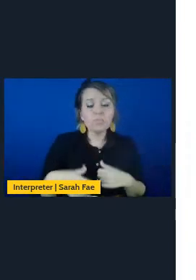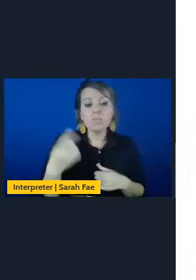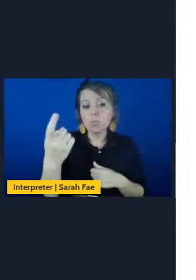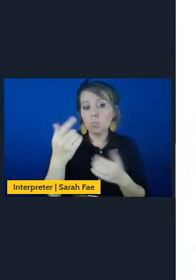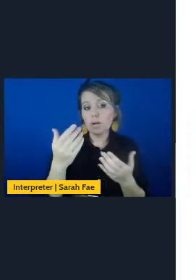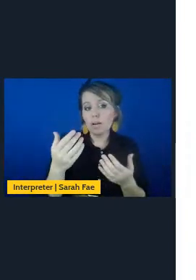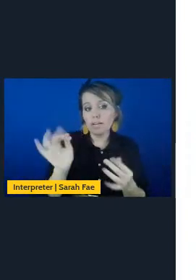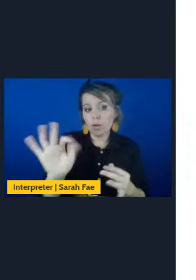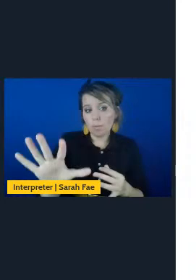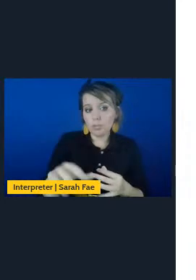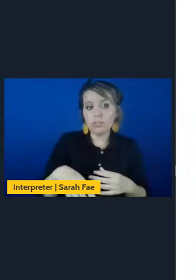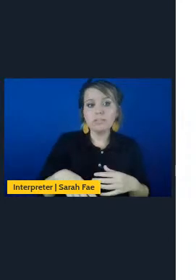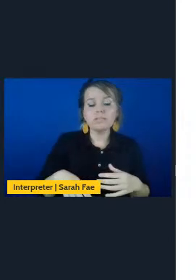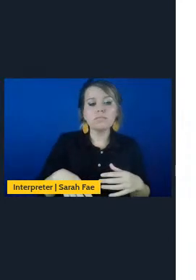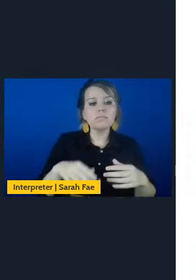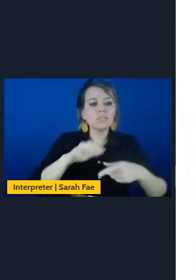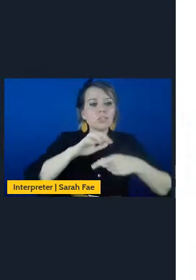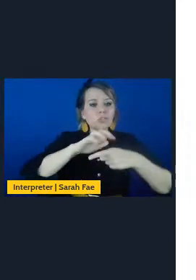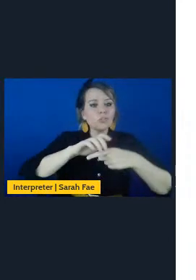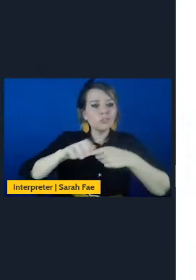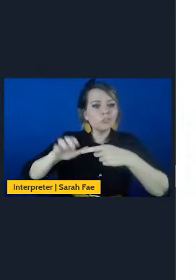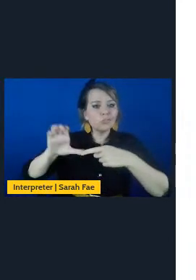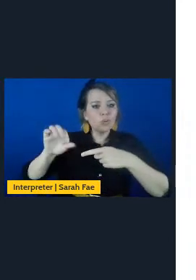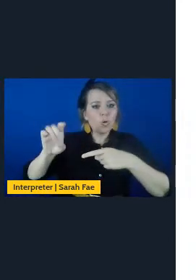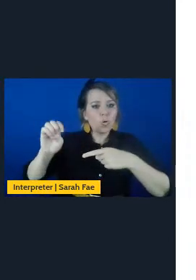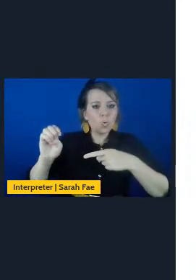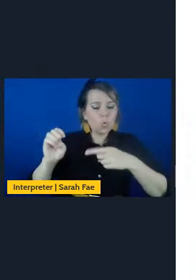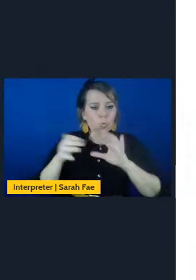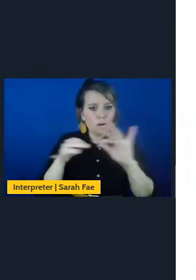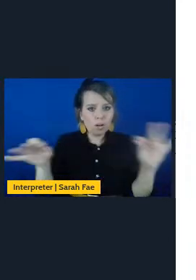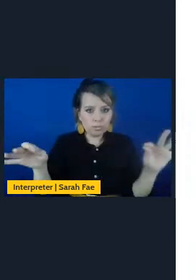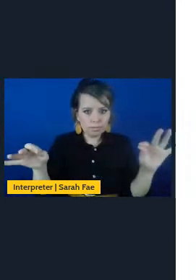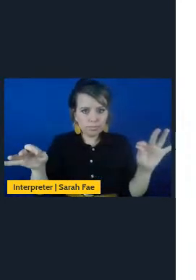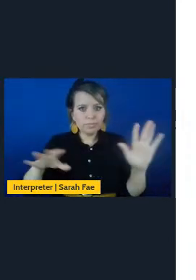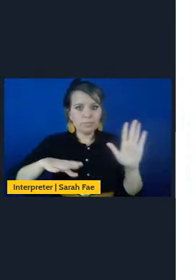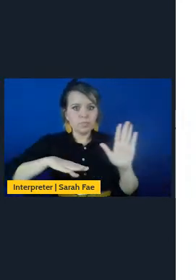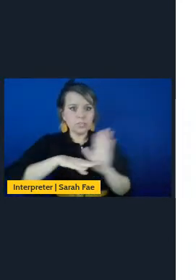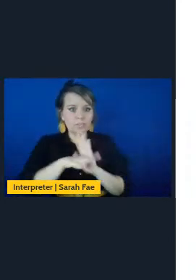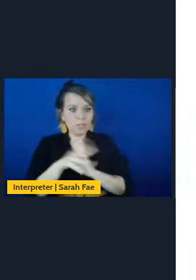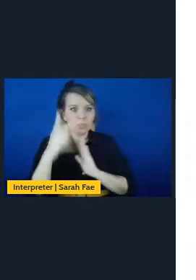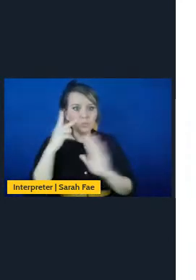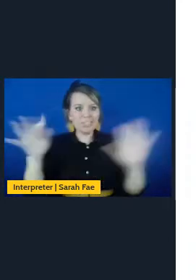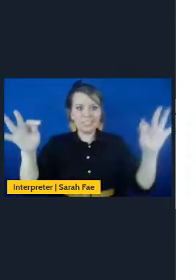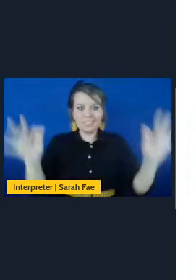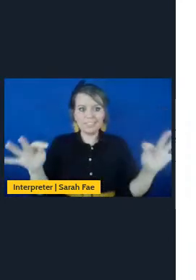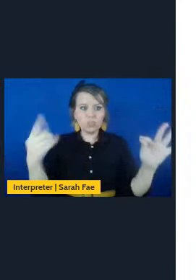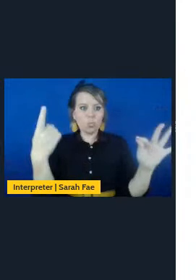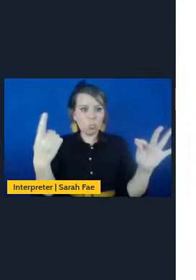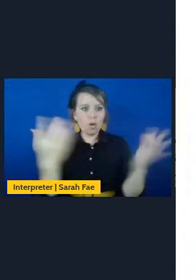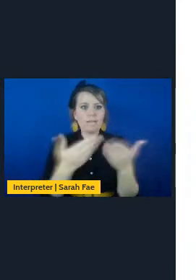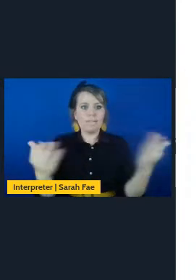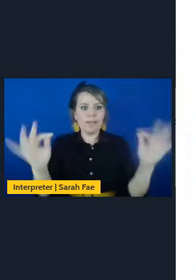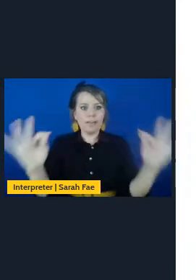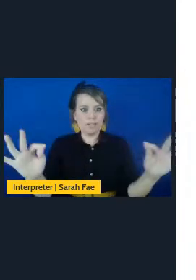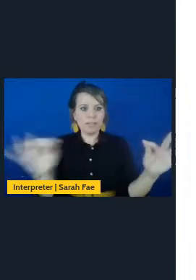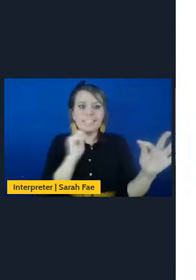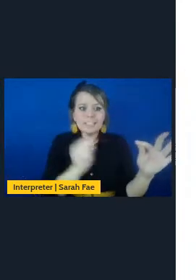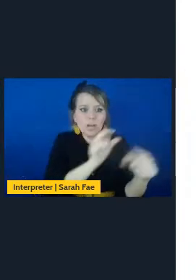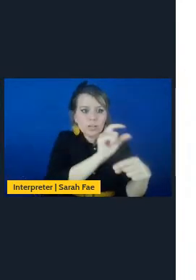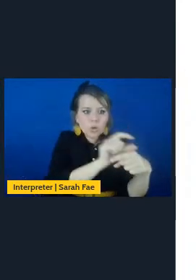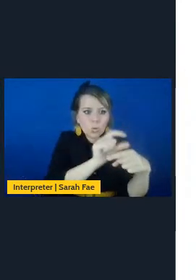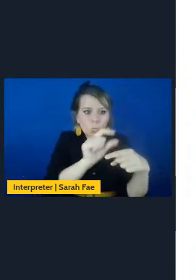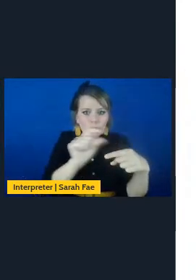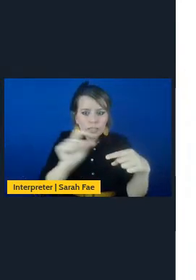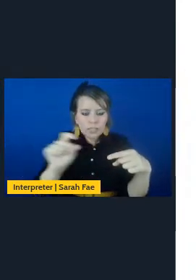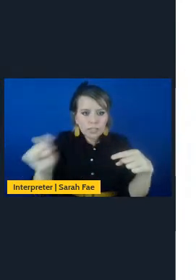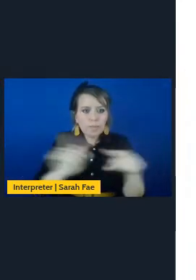about it is a body of code that developer sees a single unit. Think about Angular application, like it literally says application.